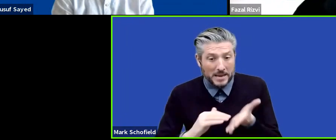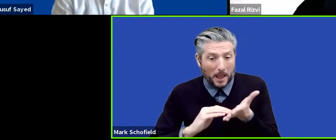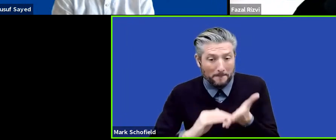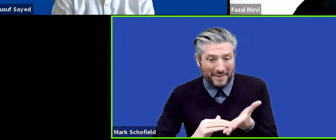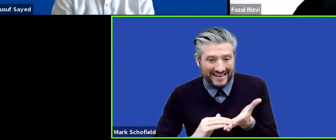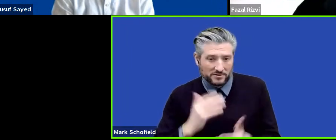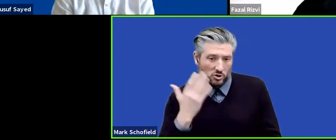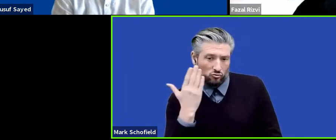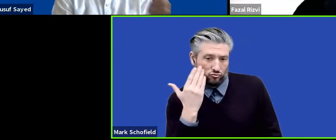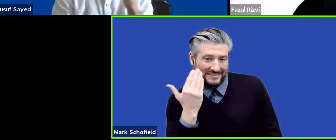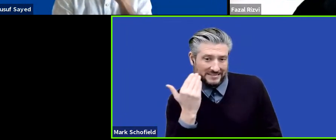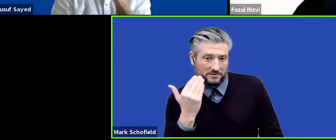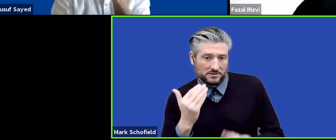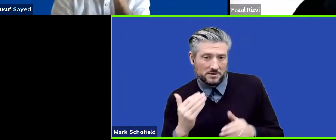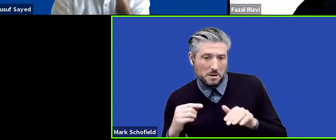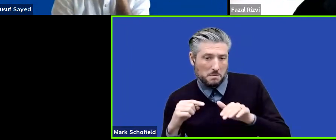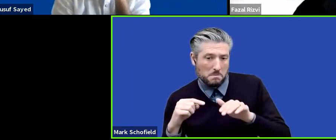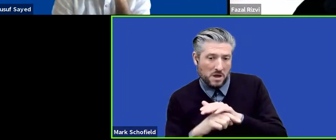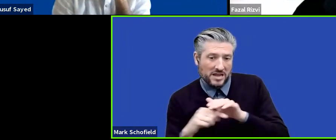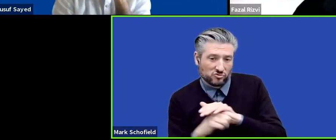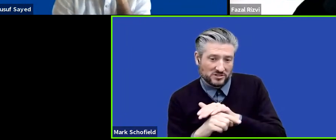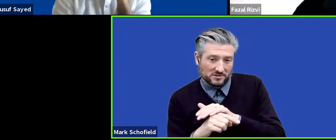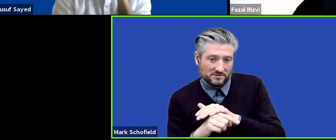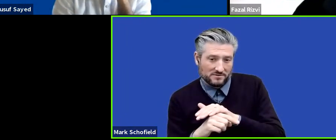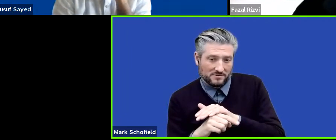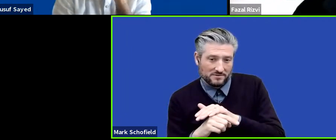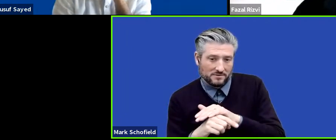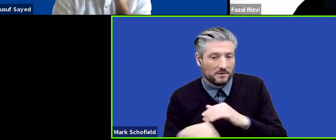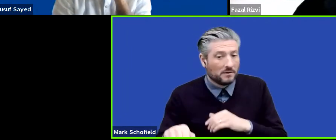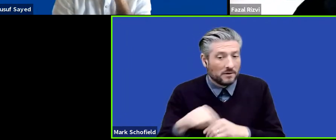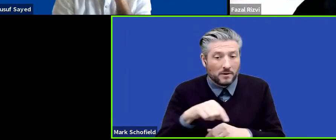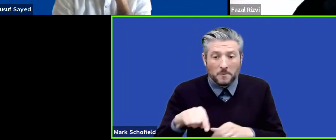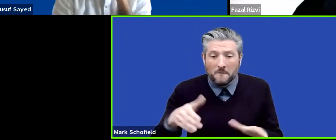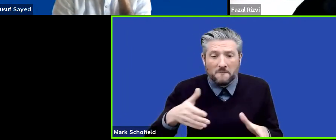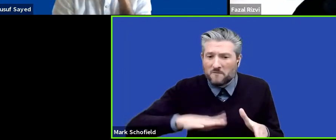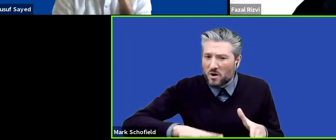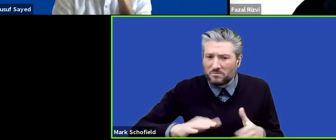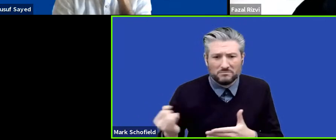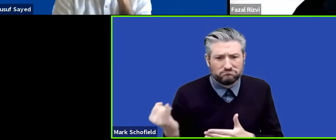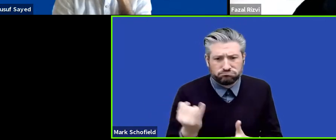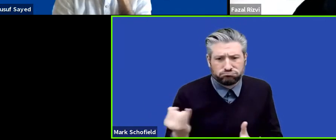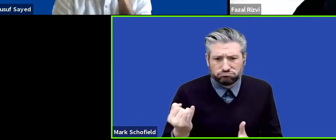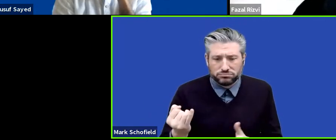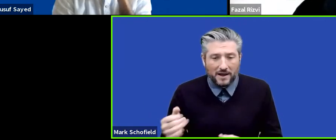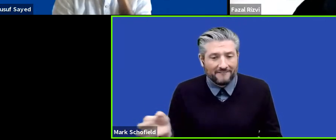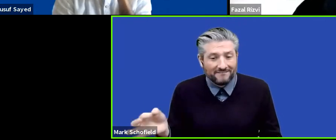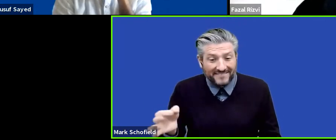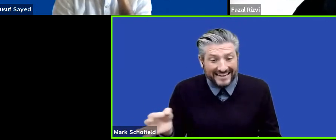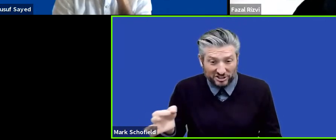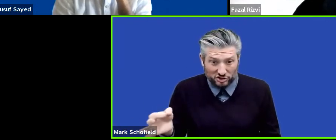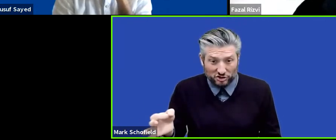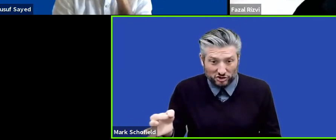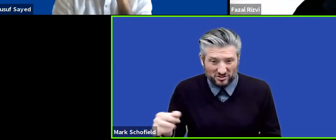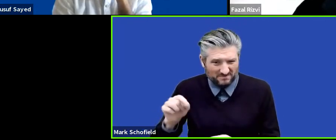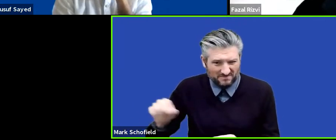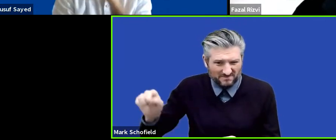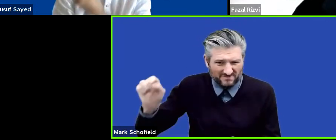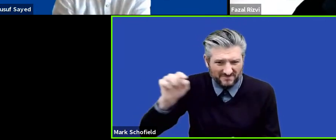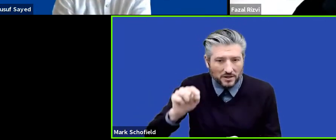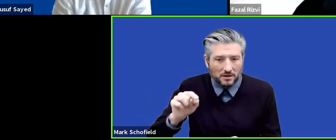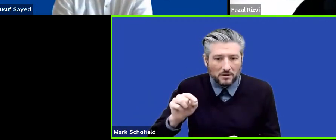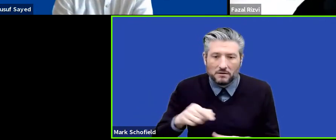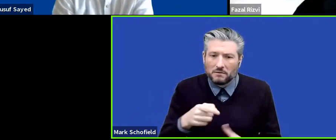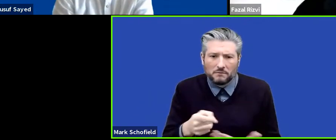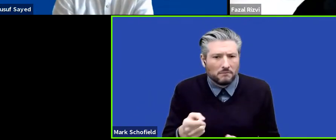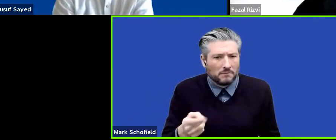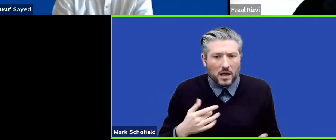very poor and economically straitened village conditions. They are living often in the streets.